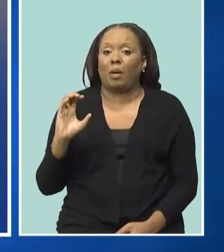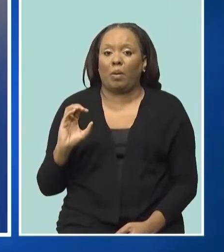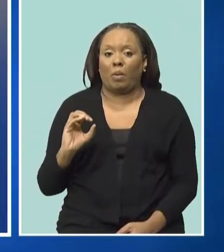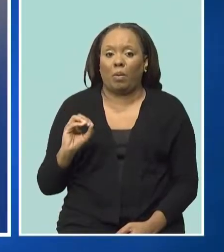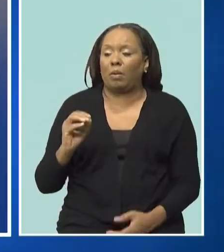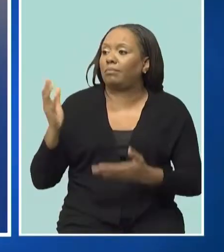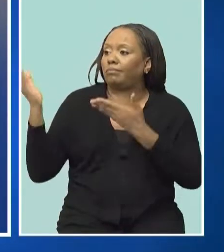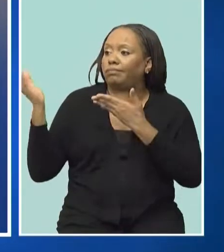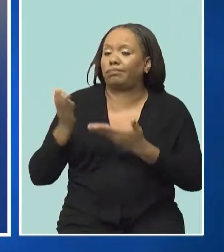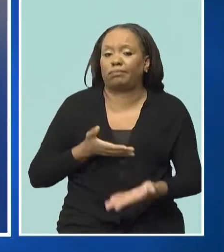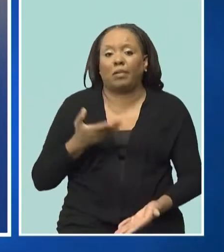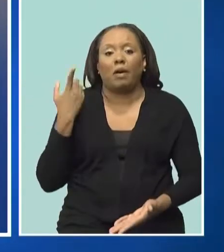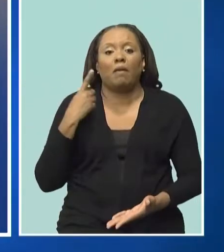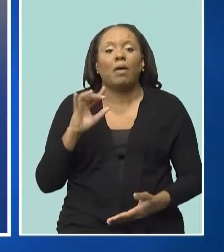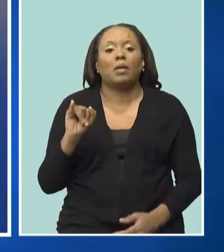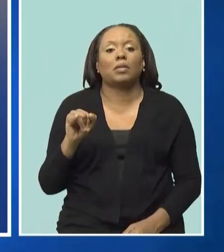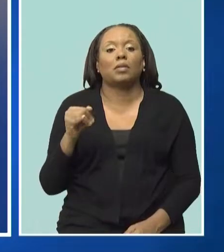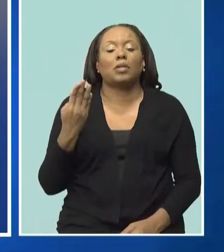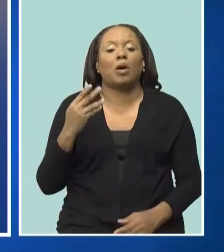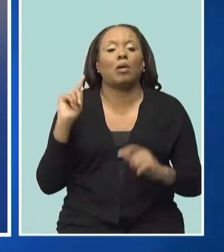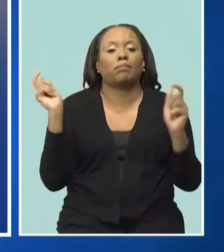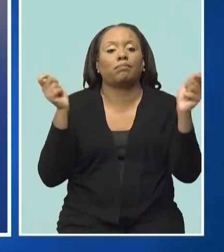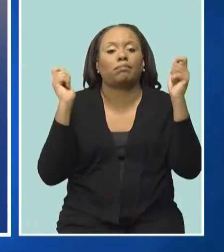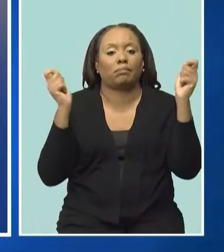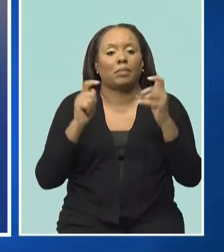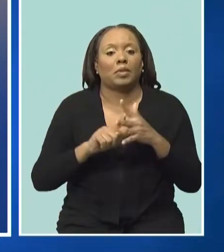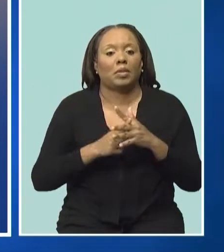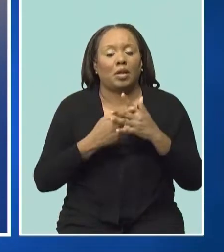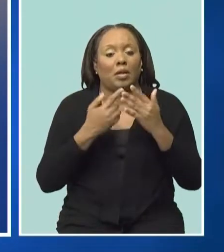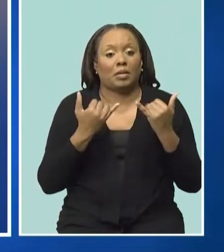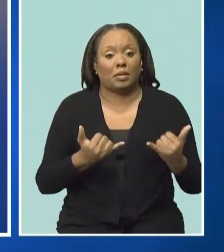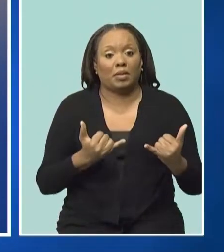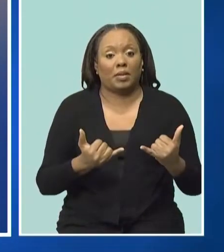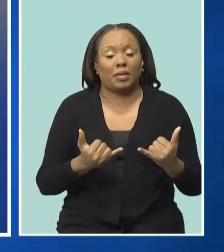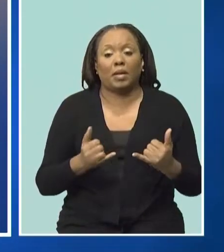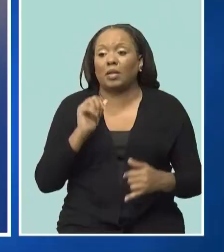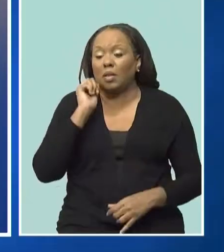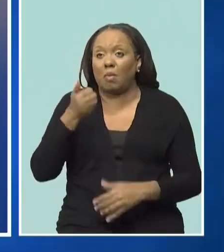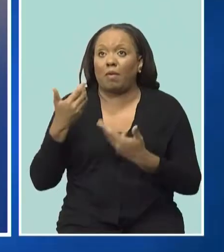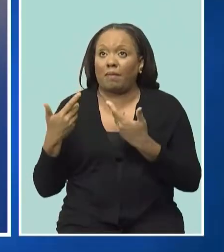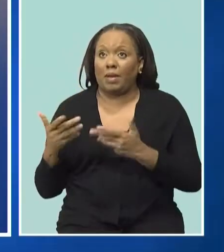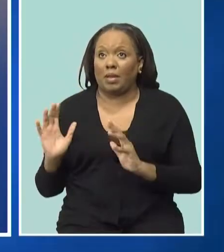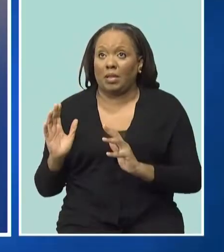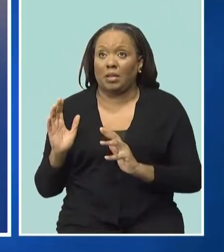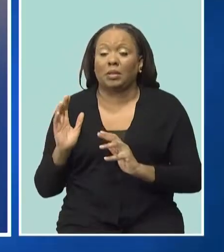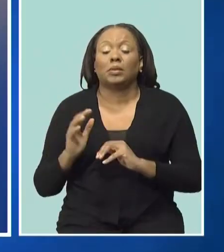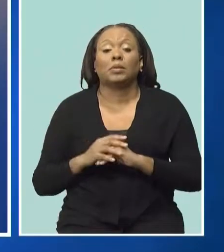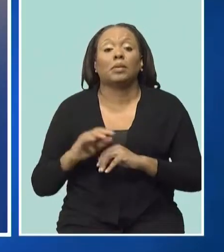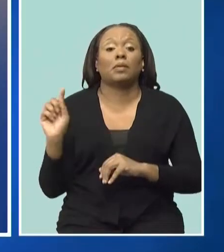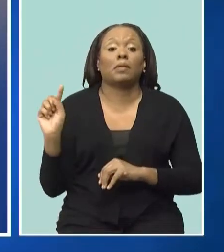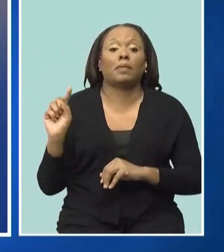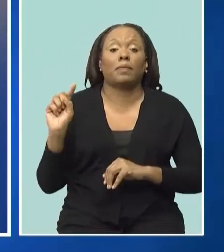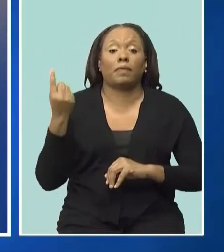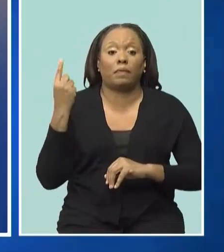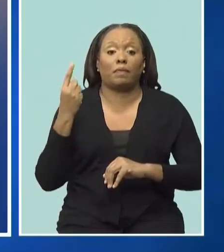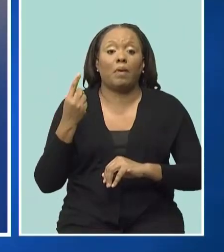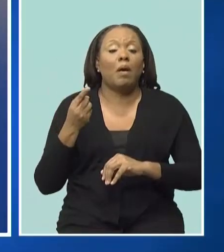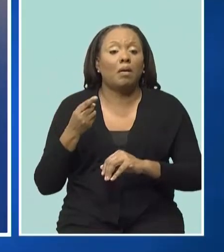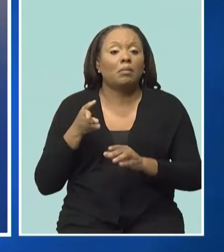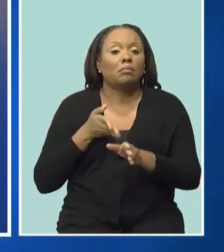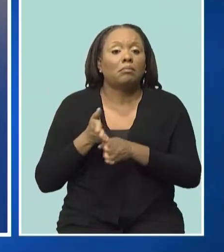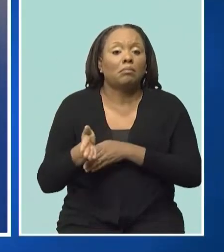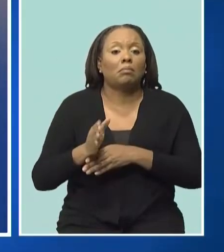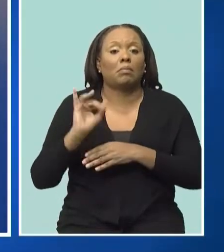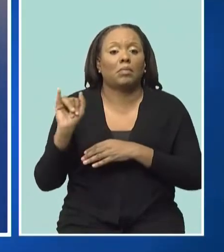island for a job fair which was scheduled to start today and end tomorrow. It is their first careers event in the